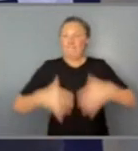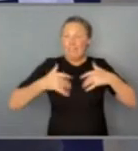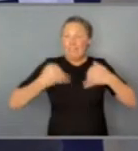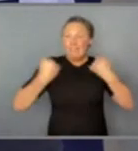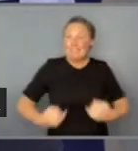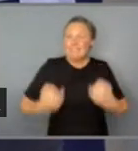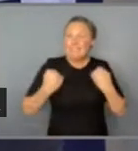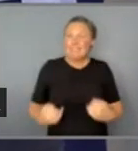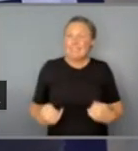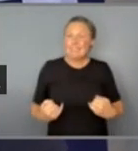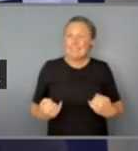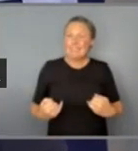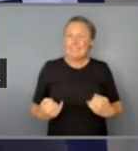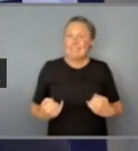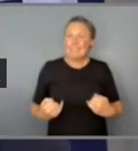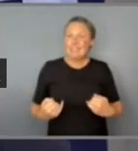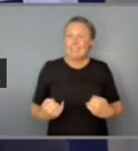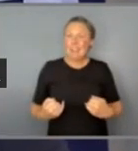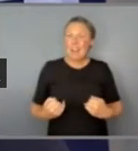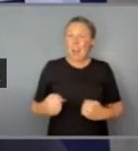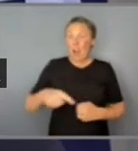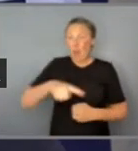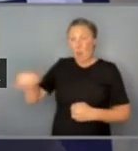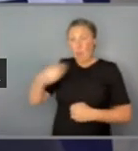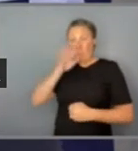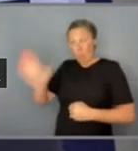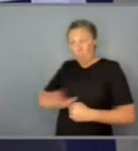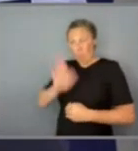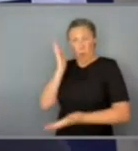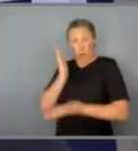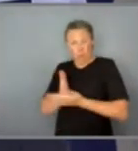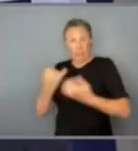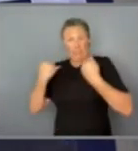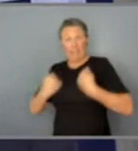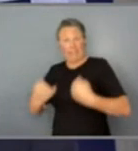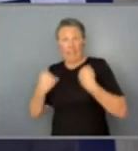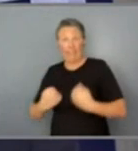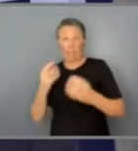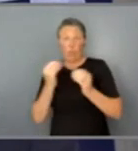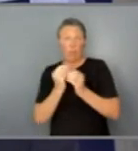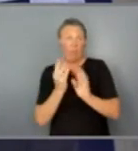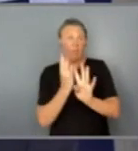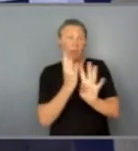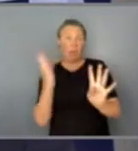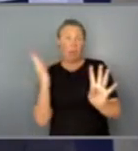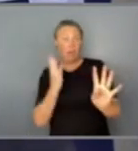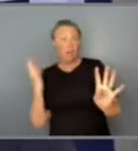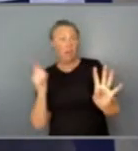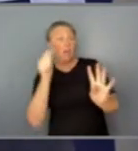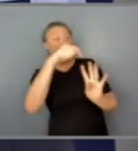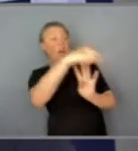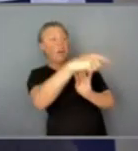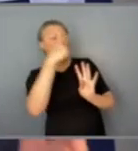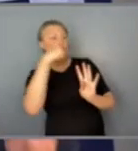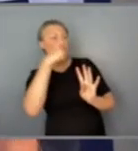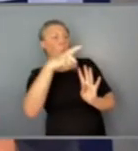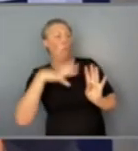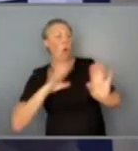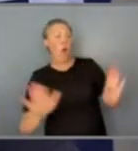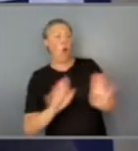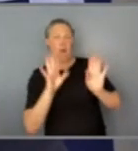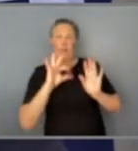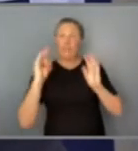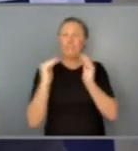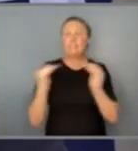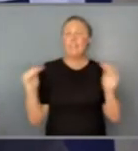tests and not be standing in queues with other people who are just looking to get on a plane. And what this says to us